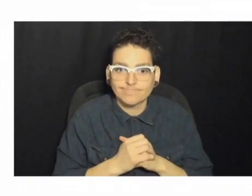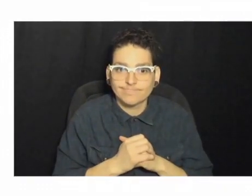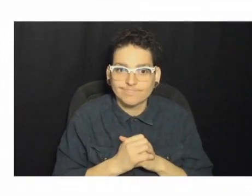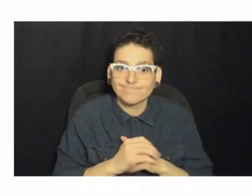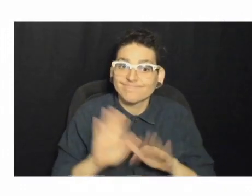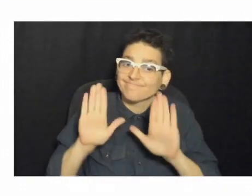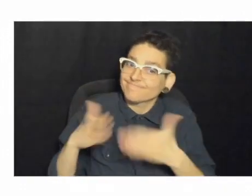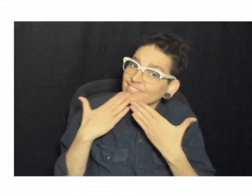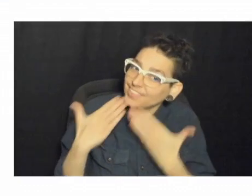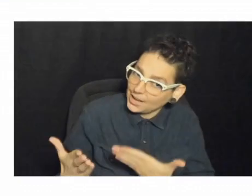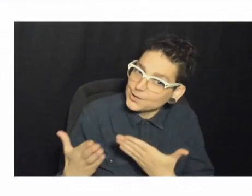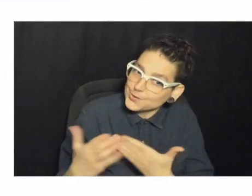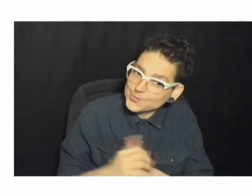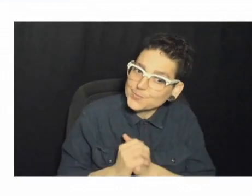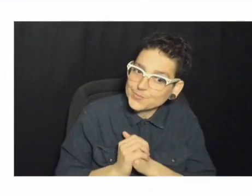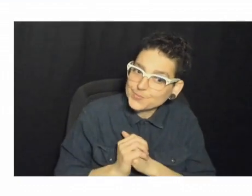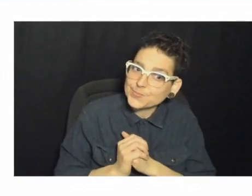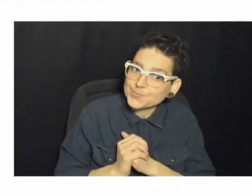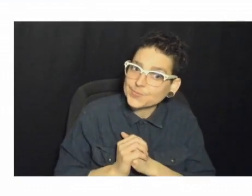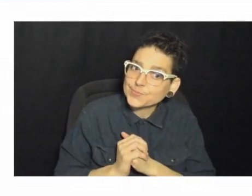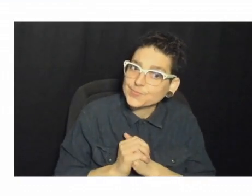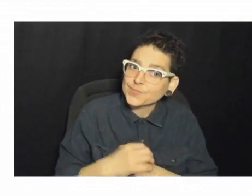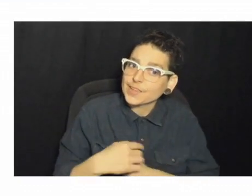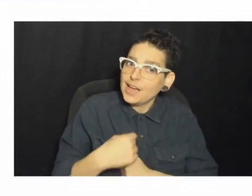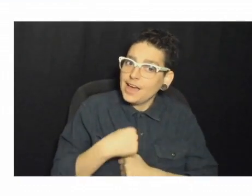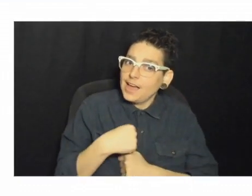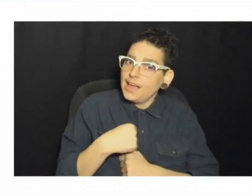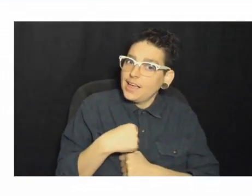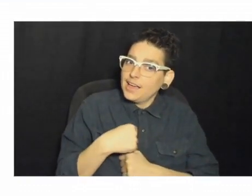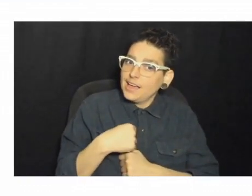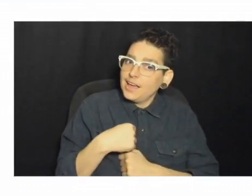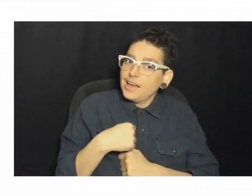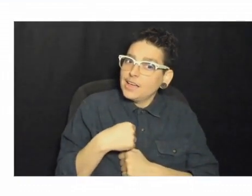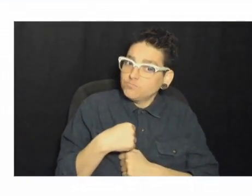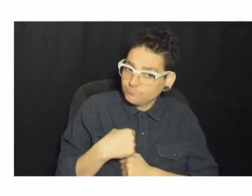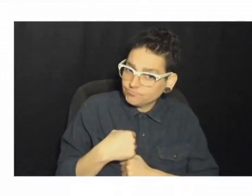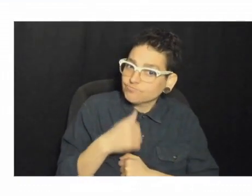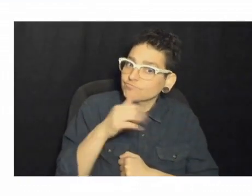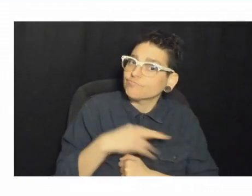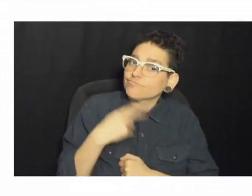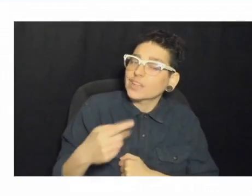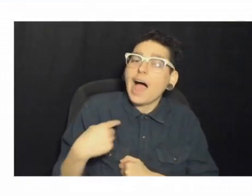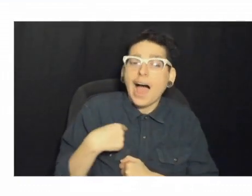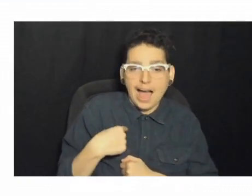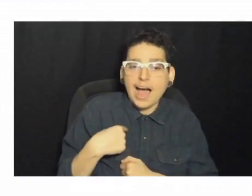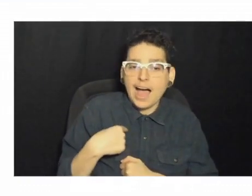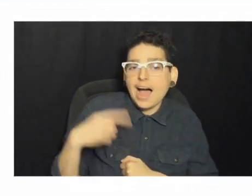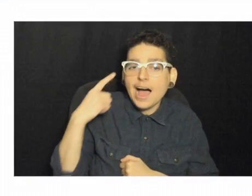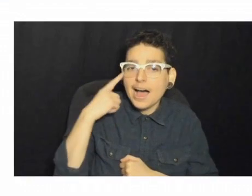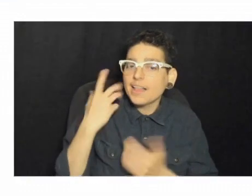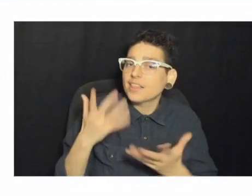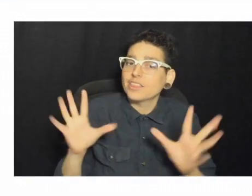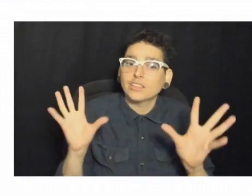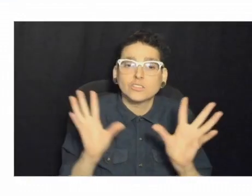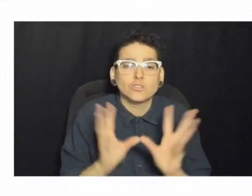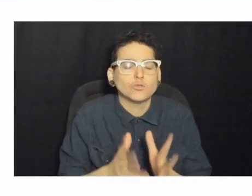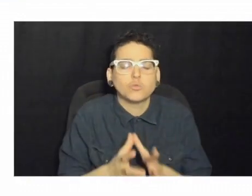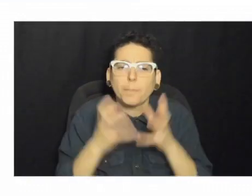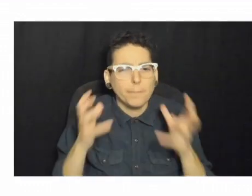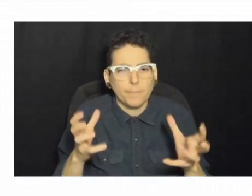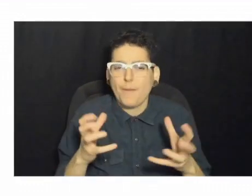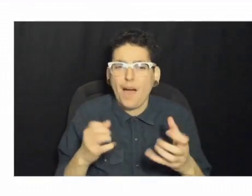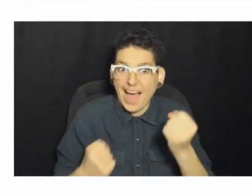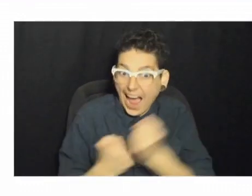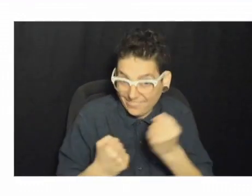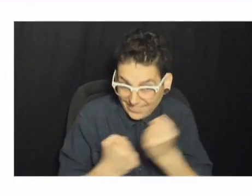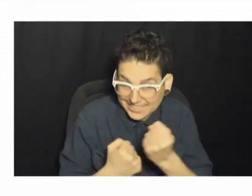I think, when we sort of, I think that there's such a big advocacy component in here that seems to be coming through,